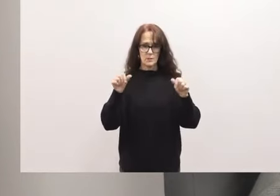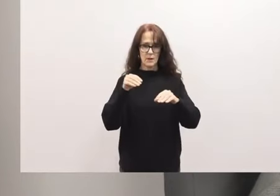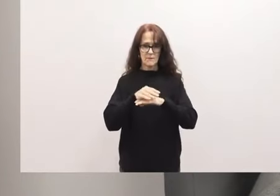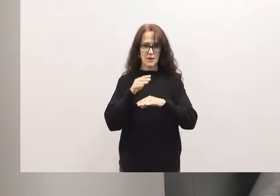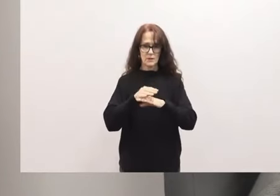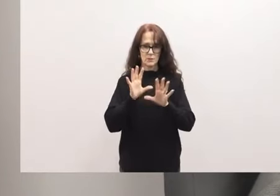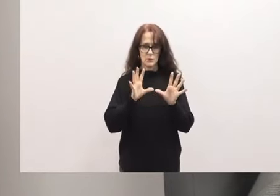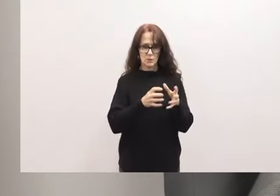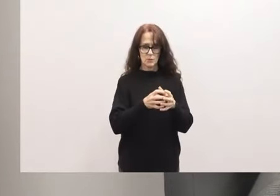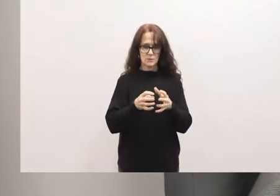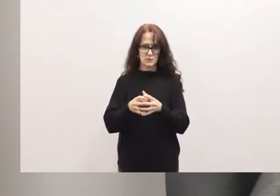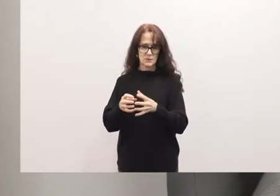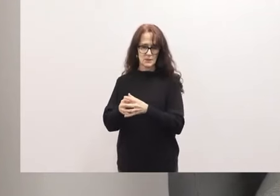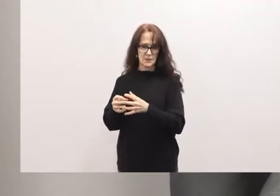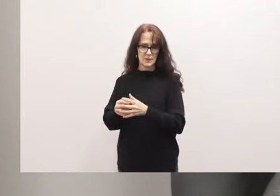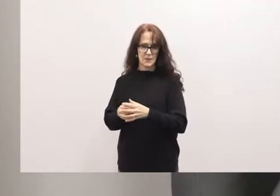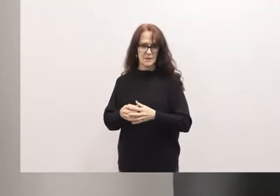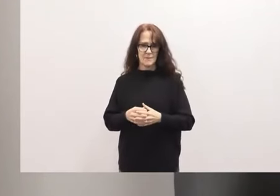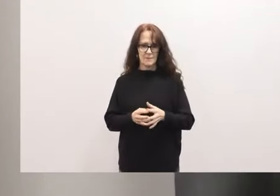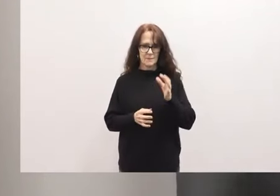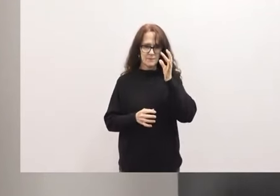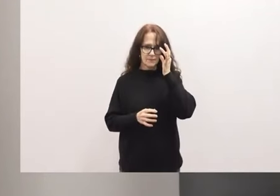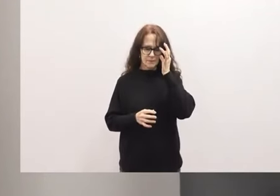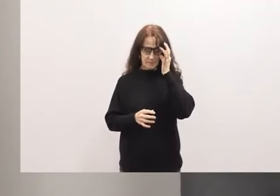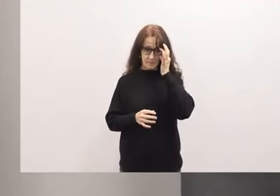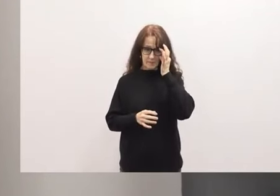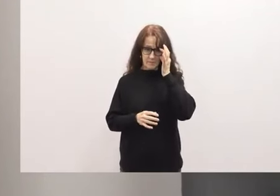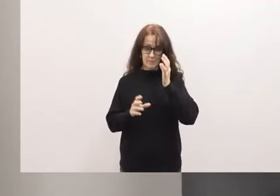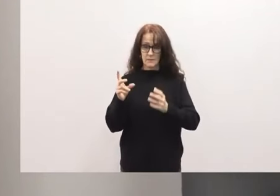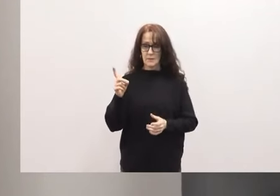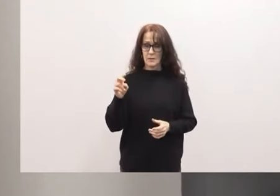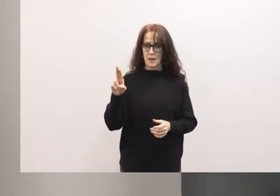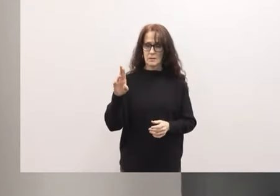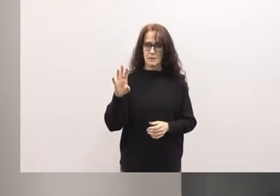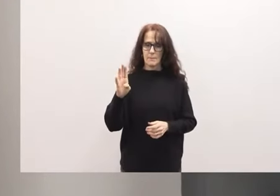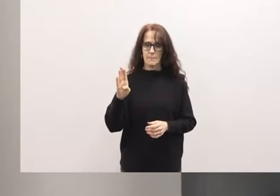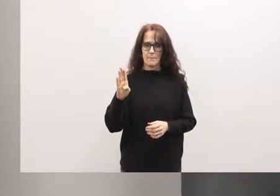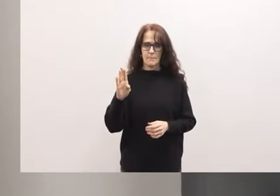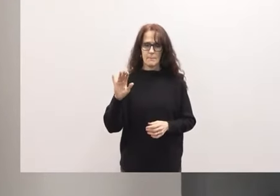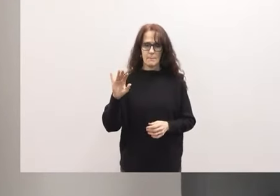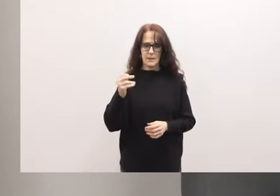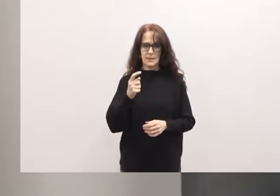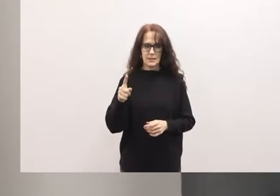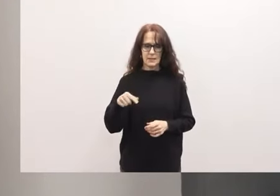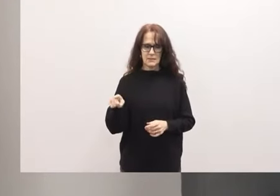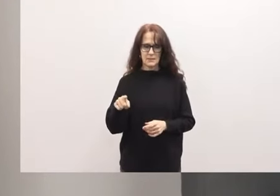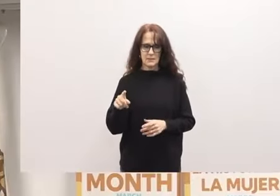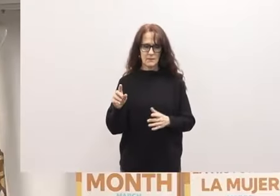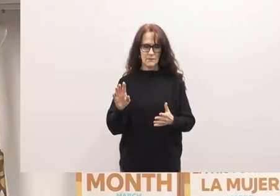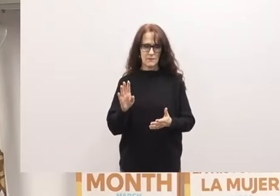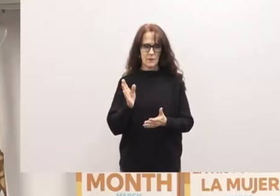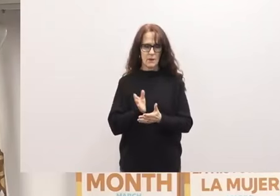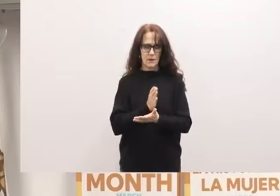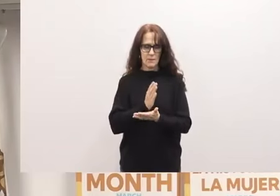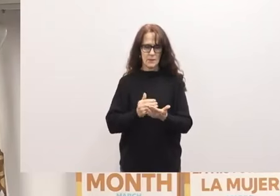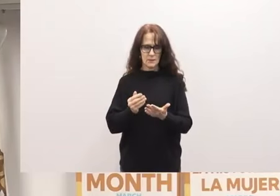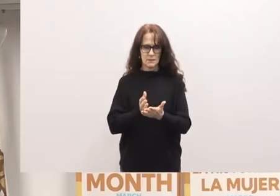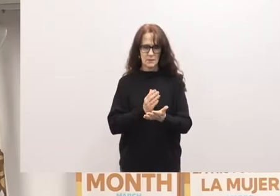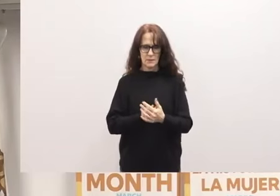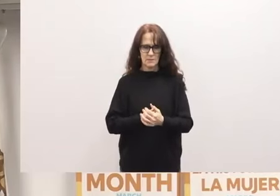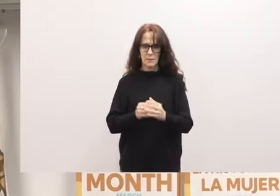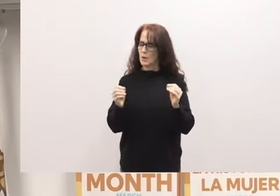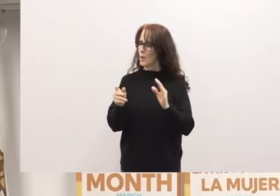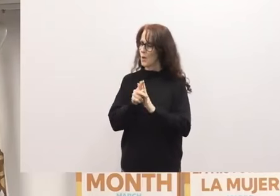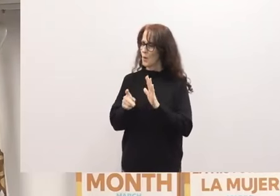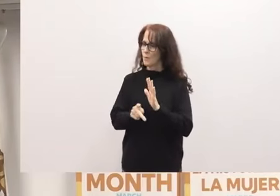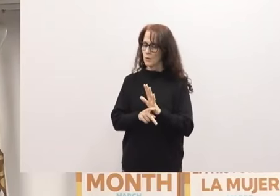advisory groups. Dr. Benitez, do you have a report for our business, budget, and policy development? No policies in the